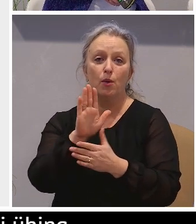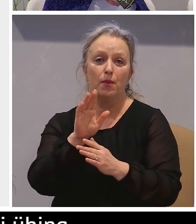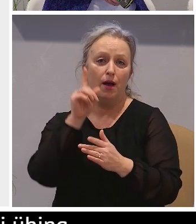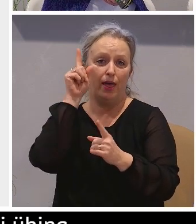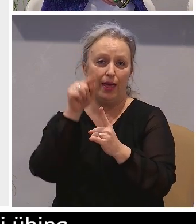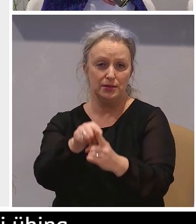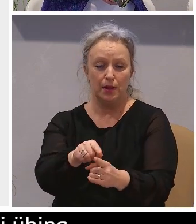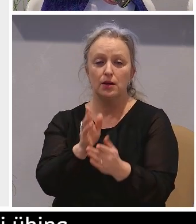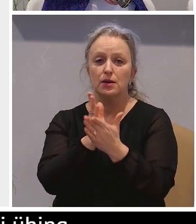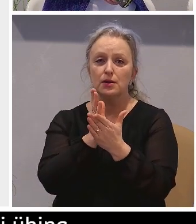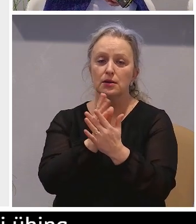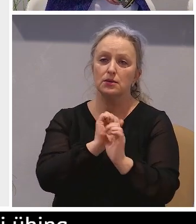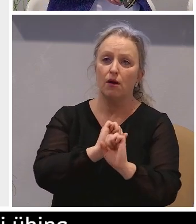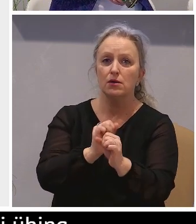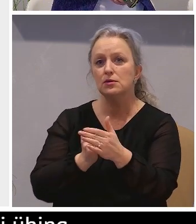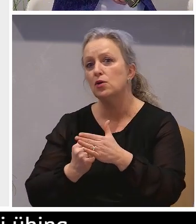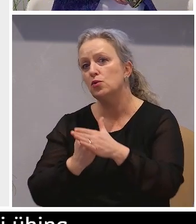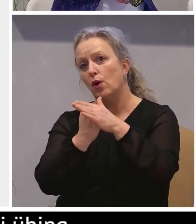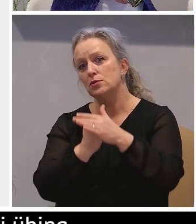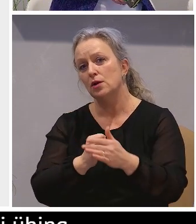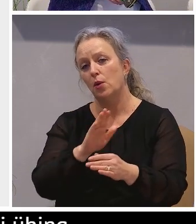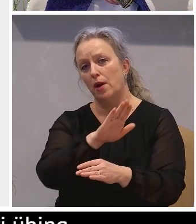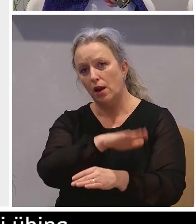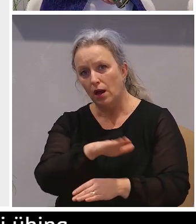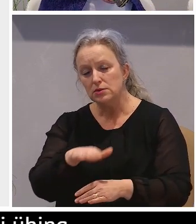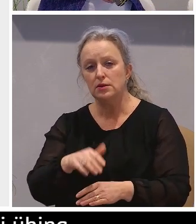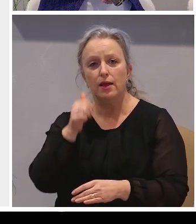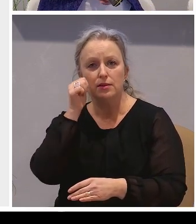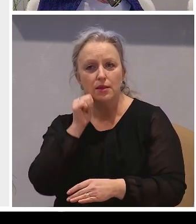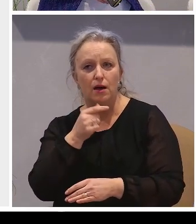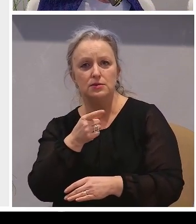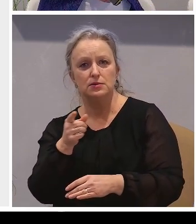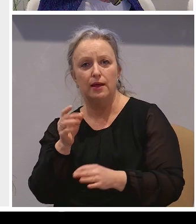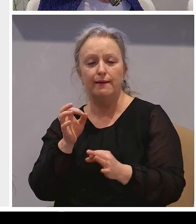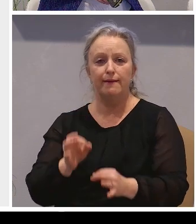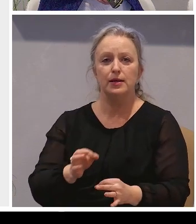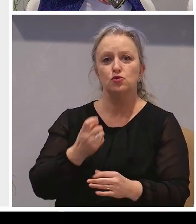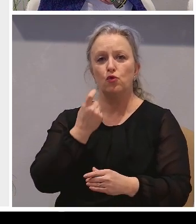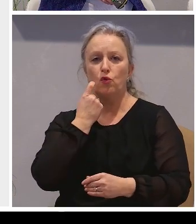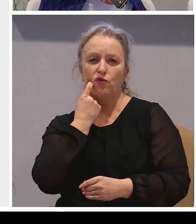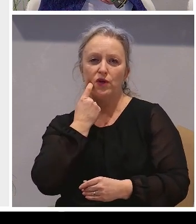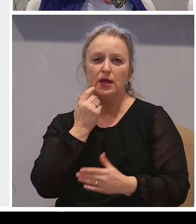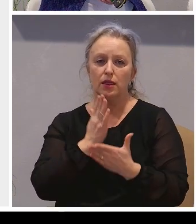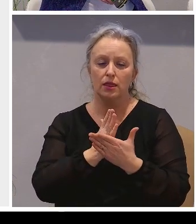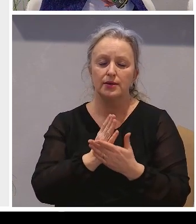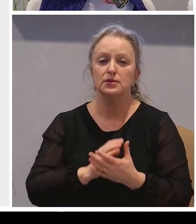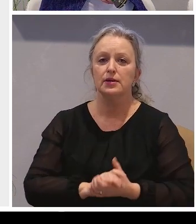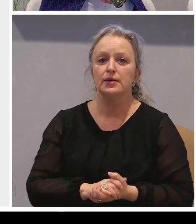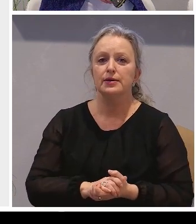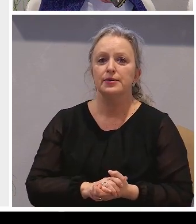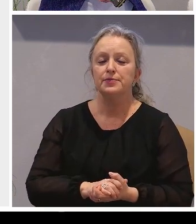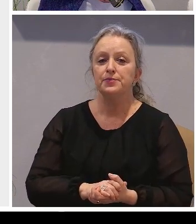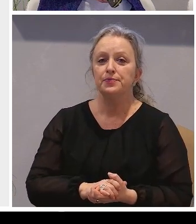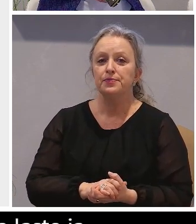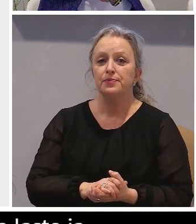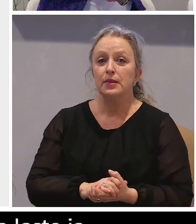members. oma Our aim is laste ja to naiste siis protect õigusi ja and huve represent ja the